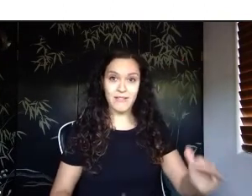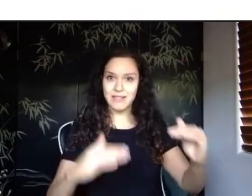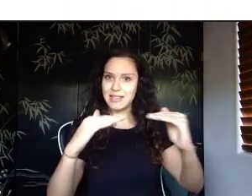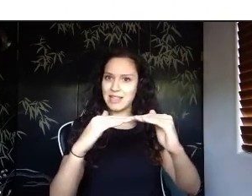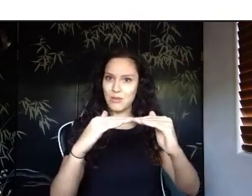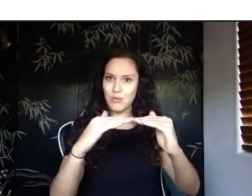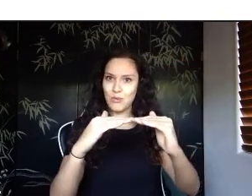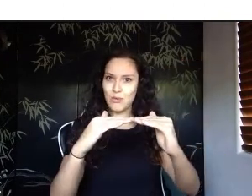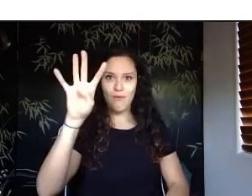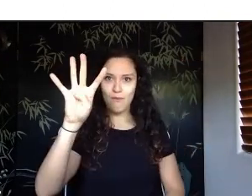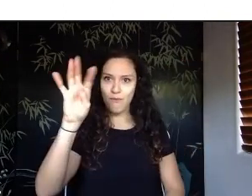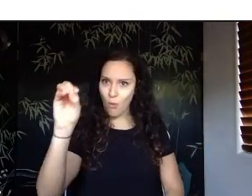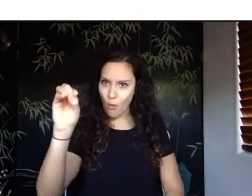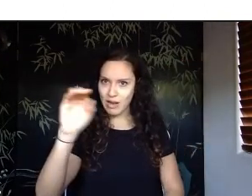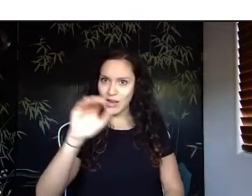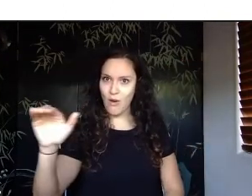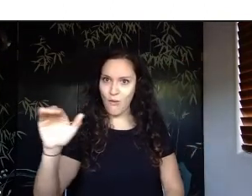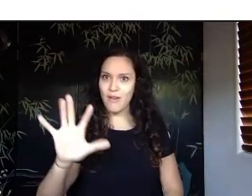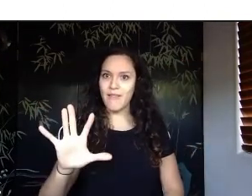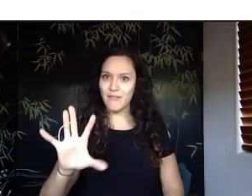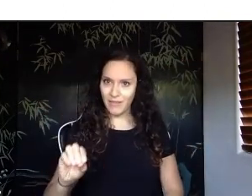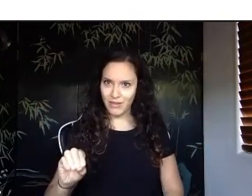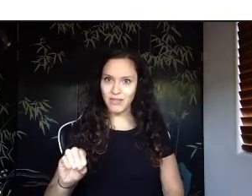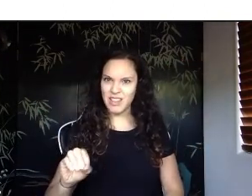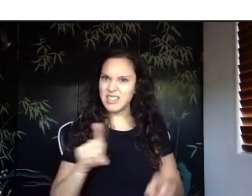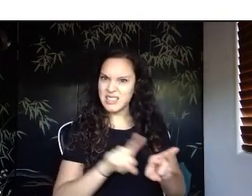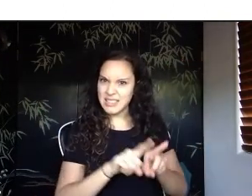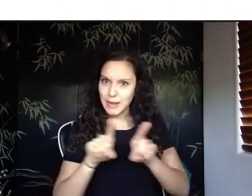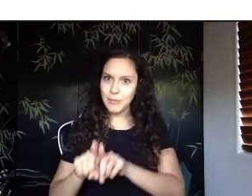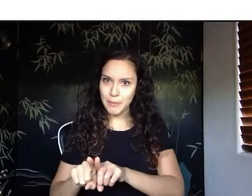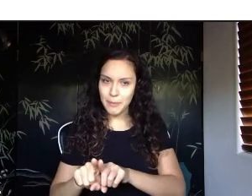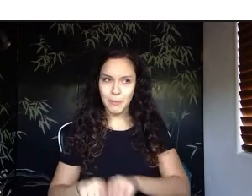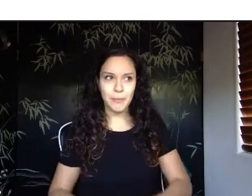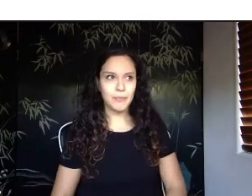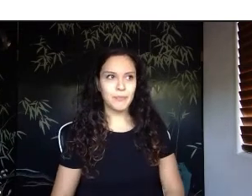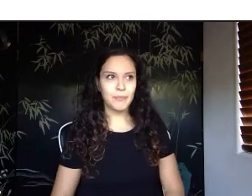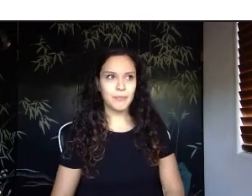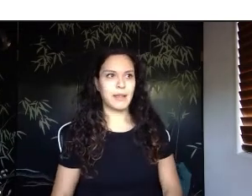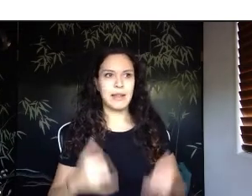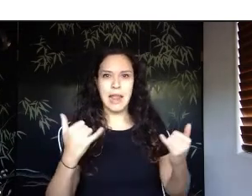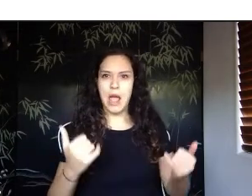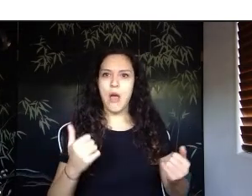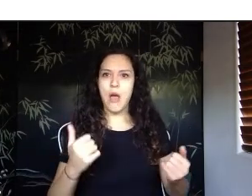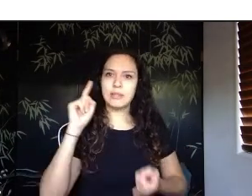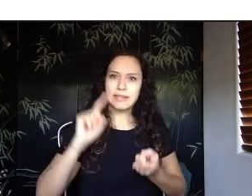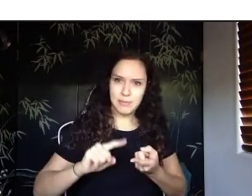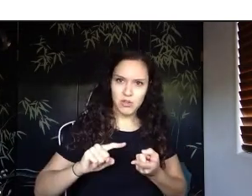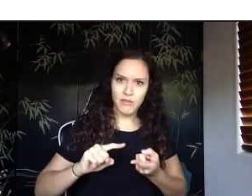of 5 is the same exact thing as saying 40 out of 50.